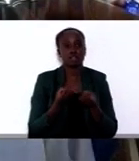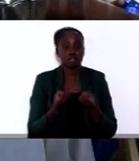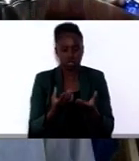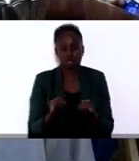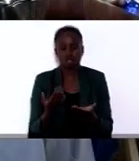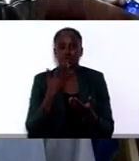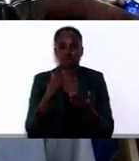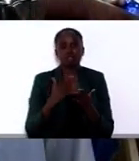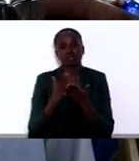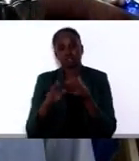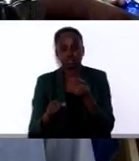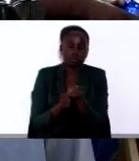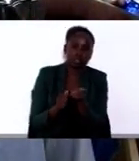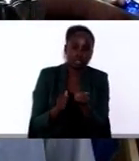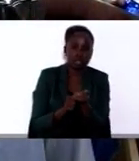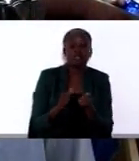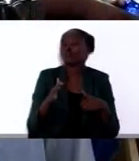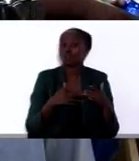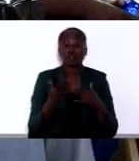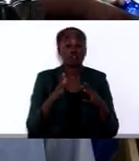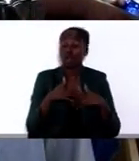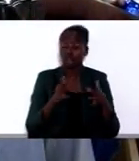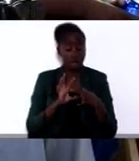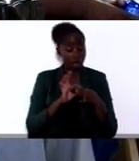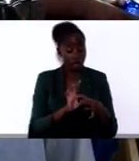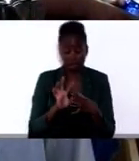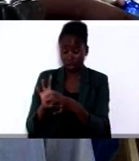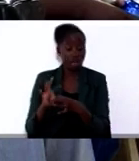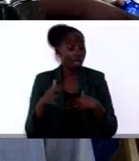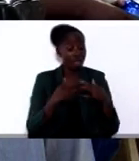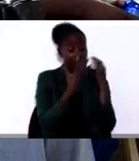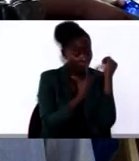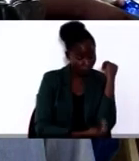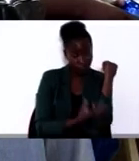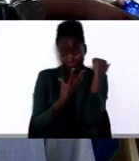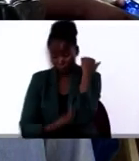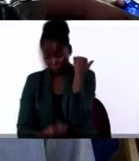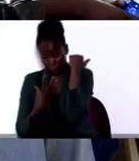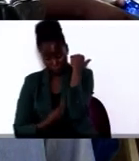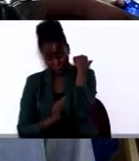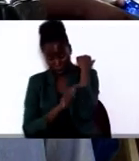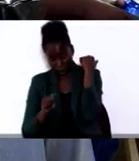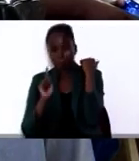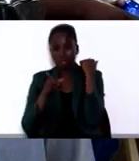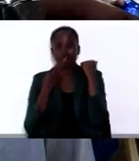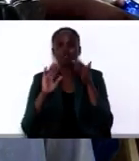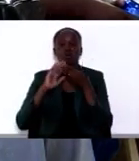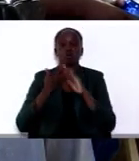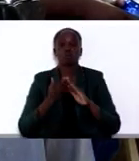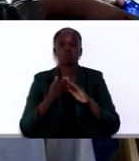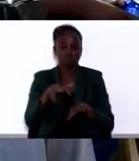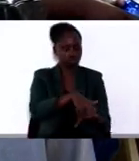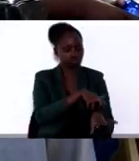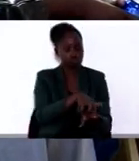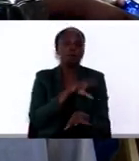families, as well as linking every poor household must be linked to a community garden in every